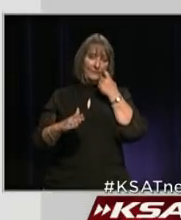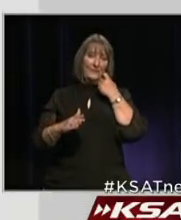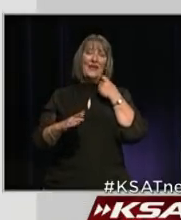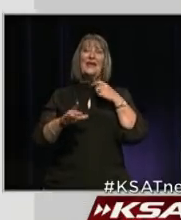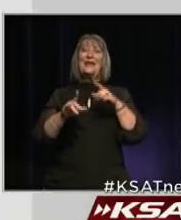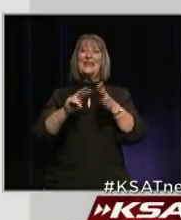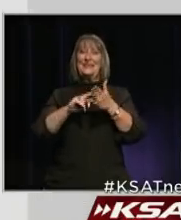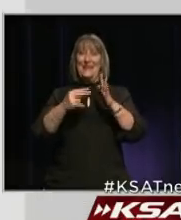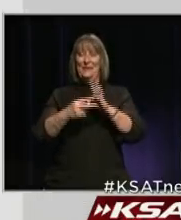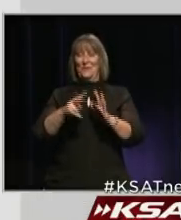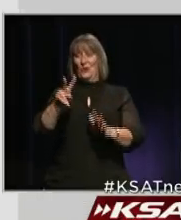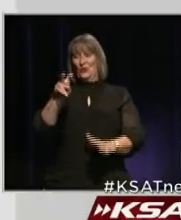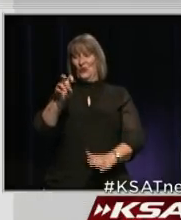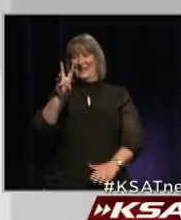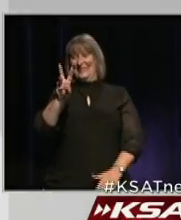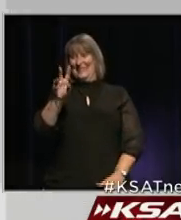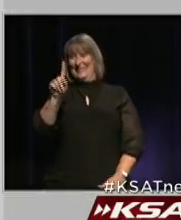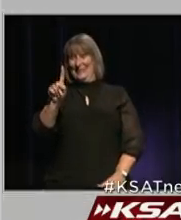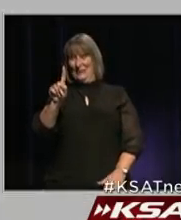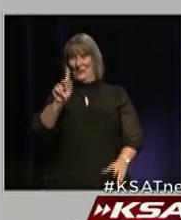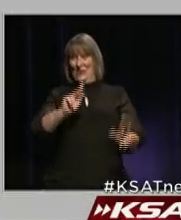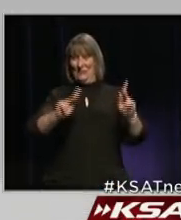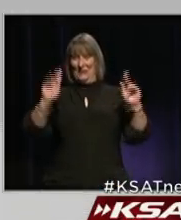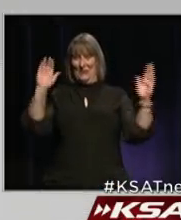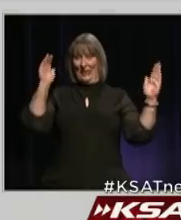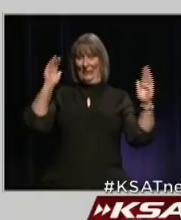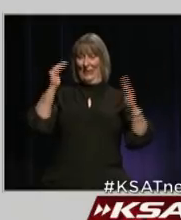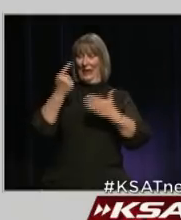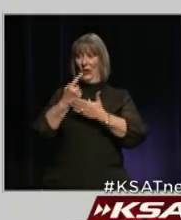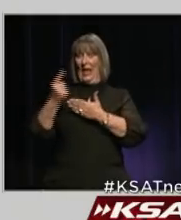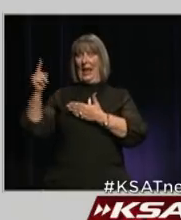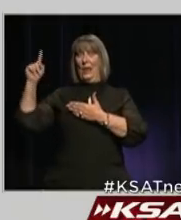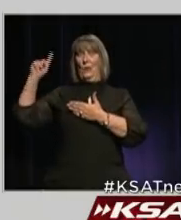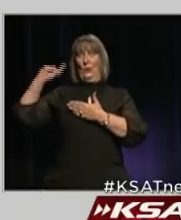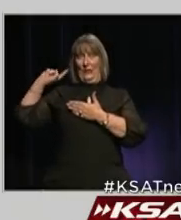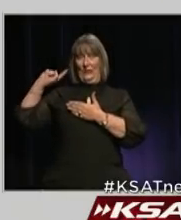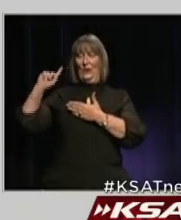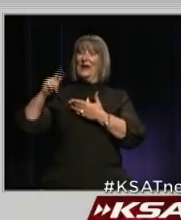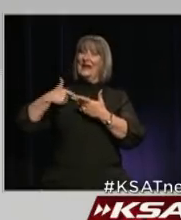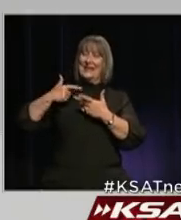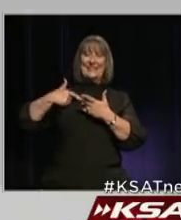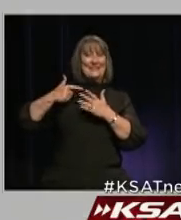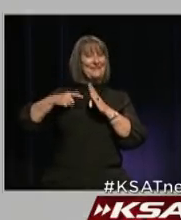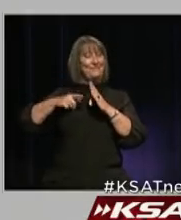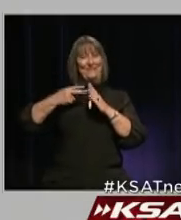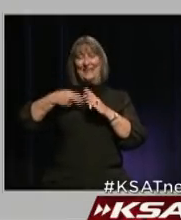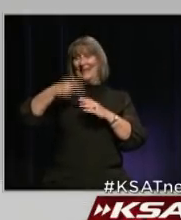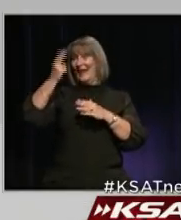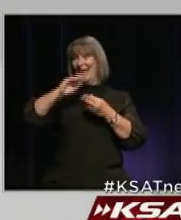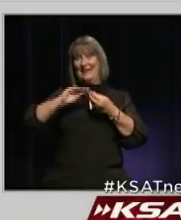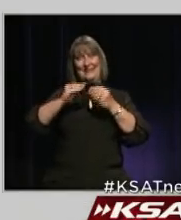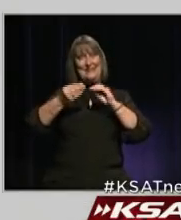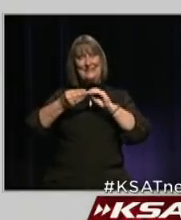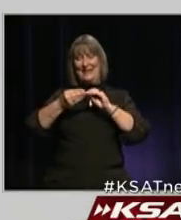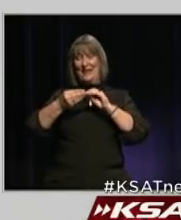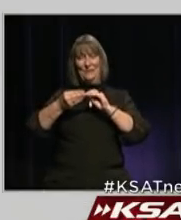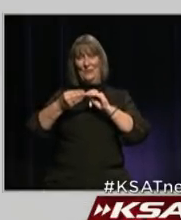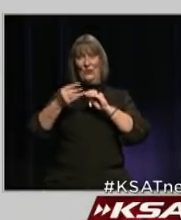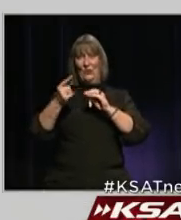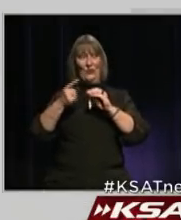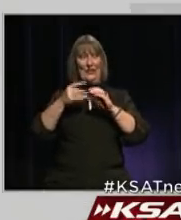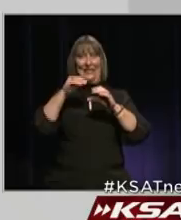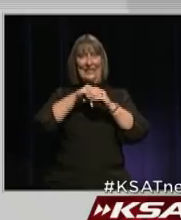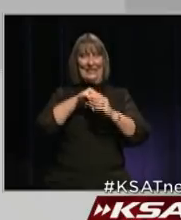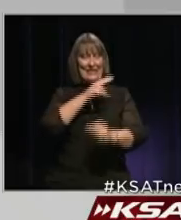of 261 patients compared to 1 week ago, and it's the highest number of COVID-19 patients we have ever seen in our